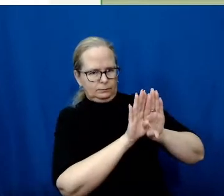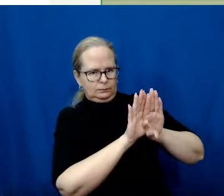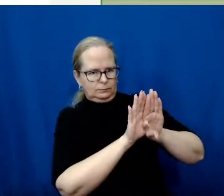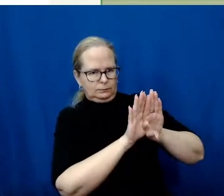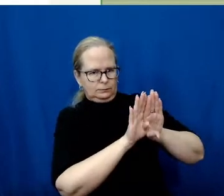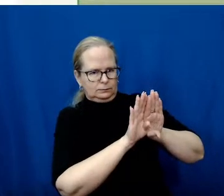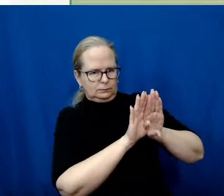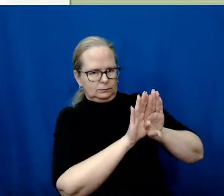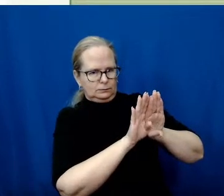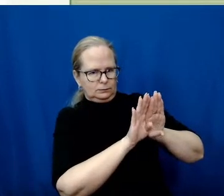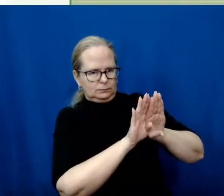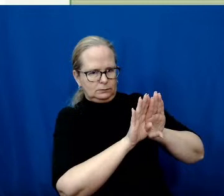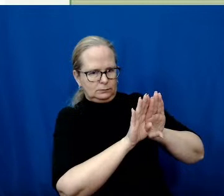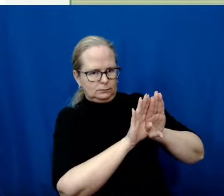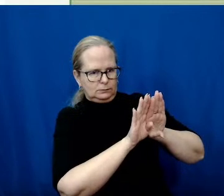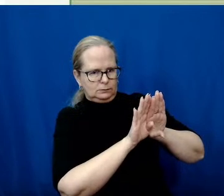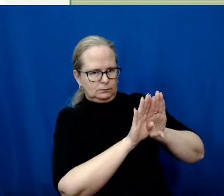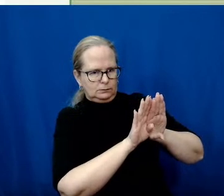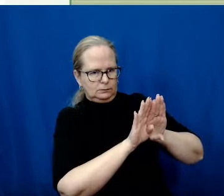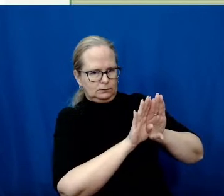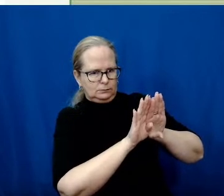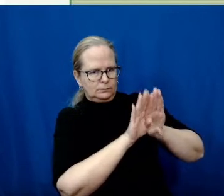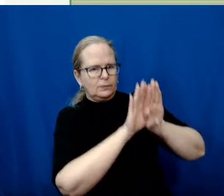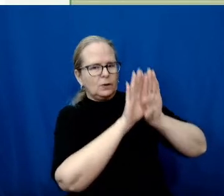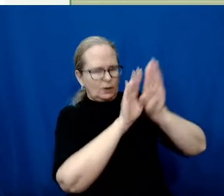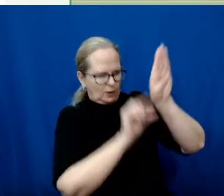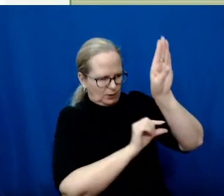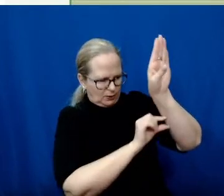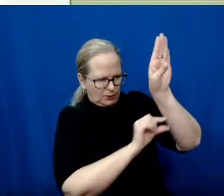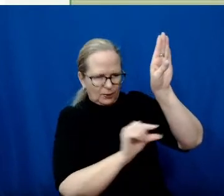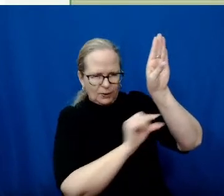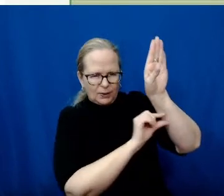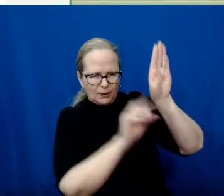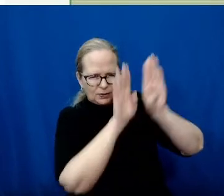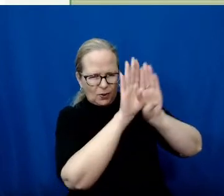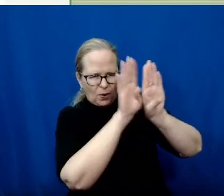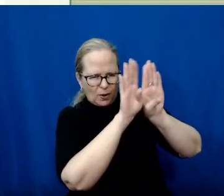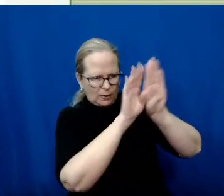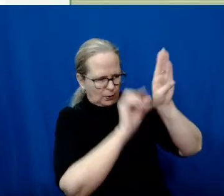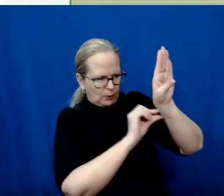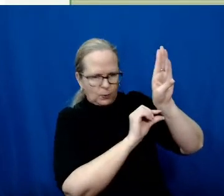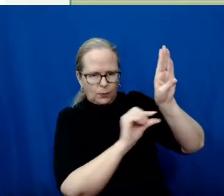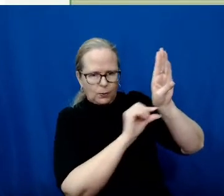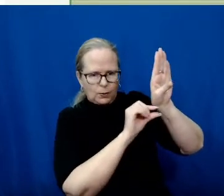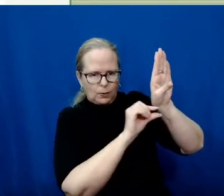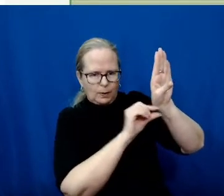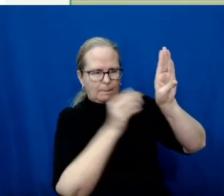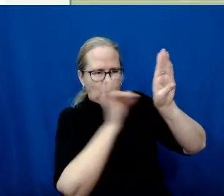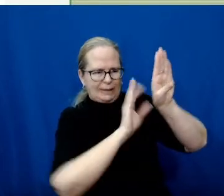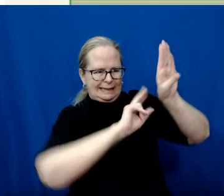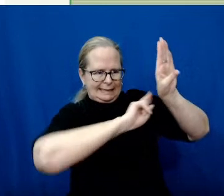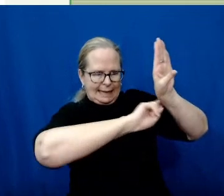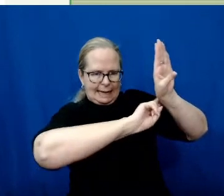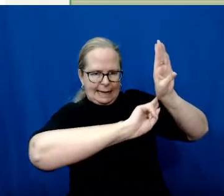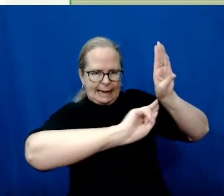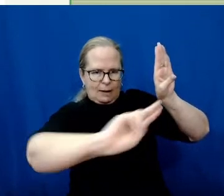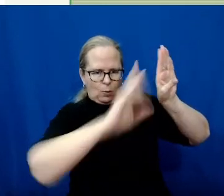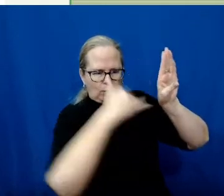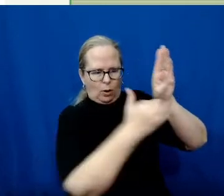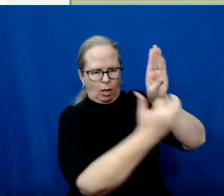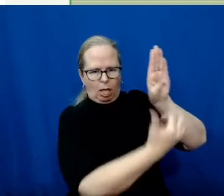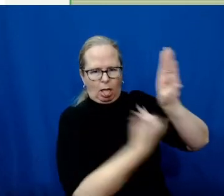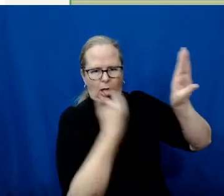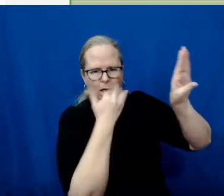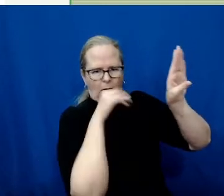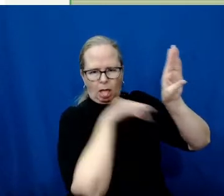leakage that could occur, put a towel up against it, whatever it takes. Just be creative. You just do not want to have any air leaving